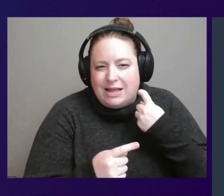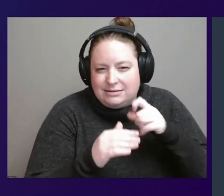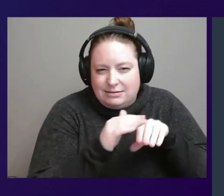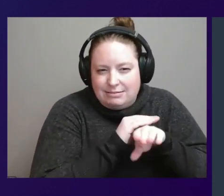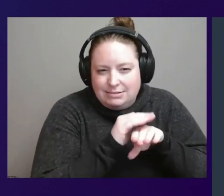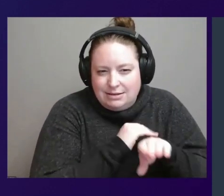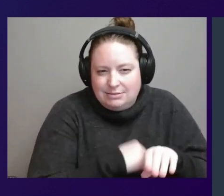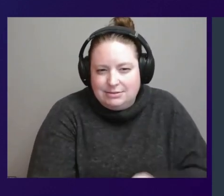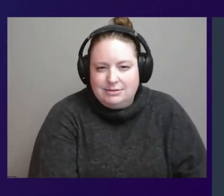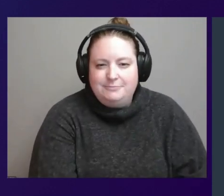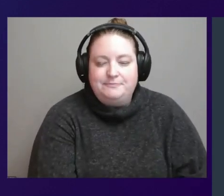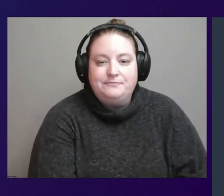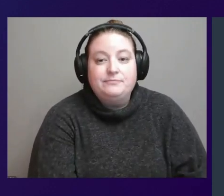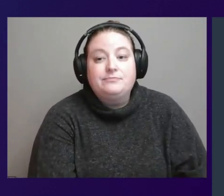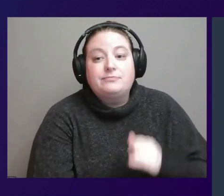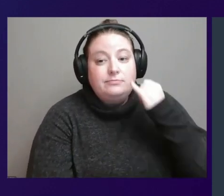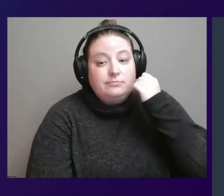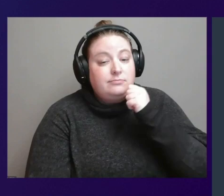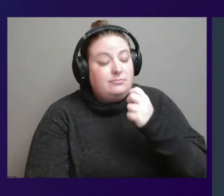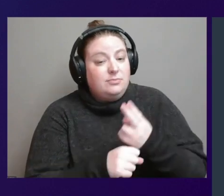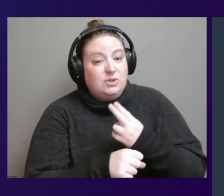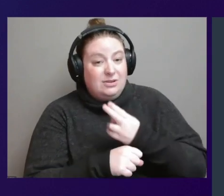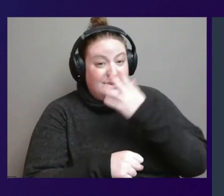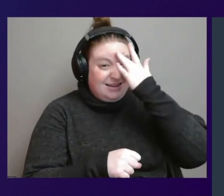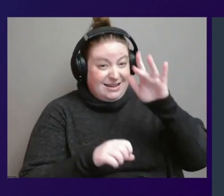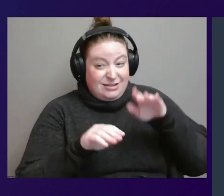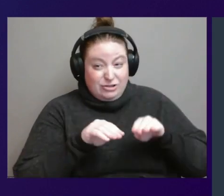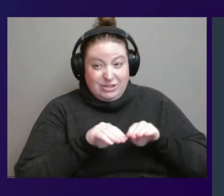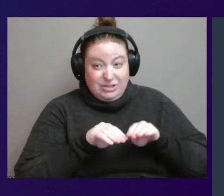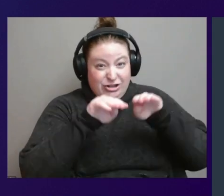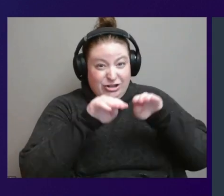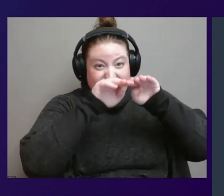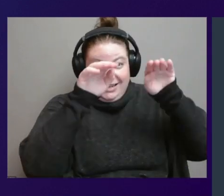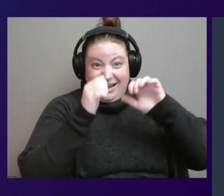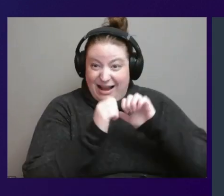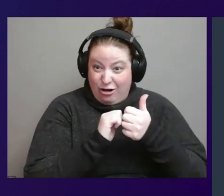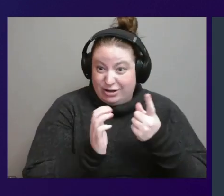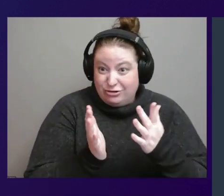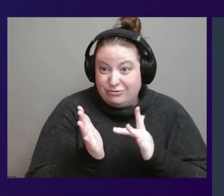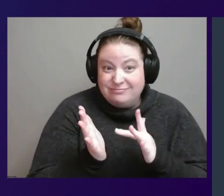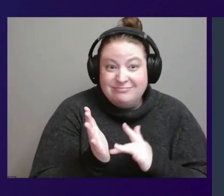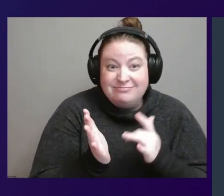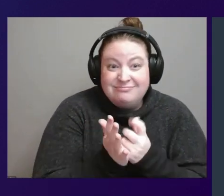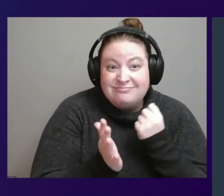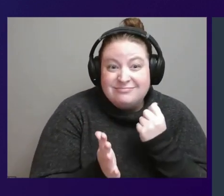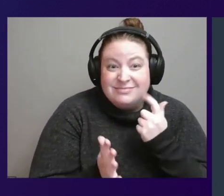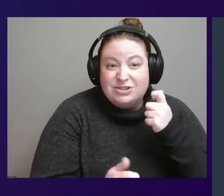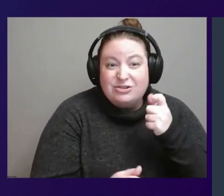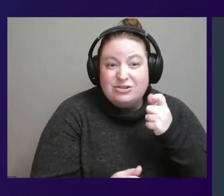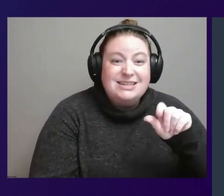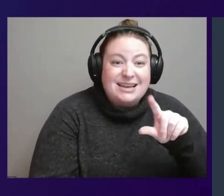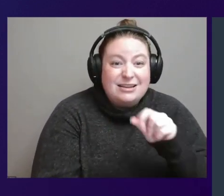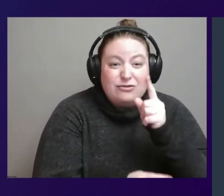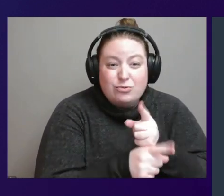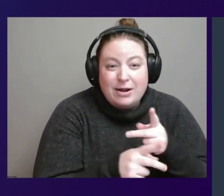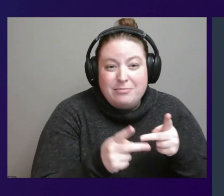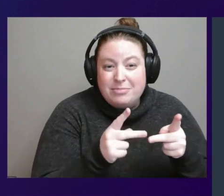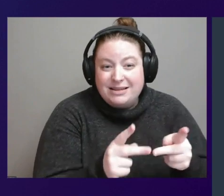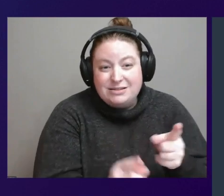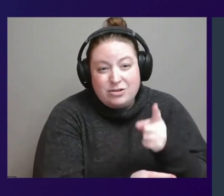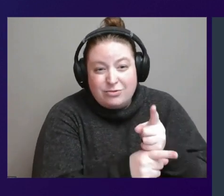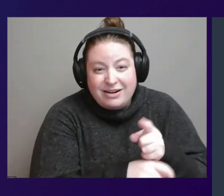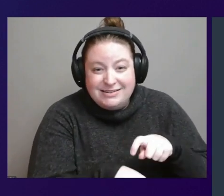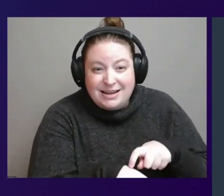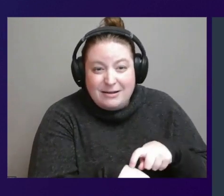If you're not using intelligent tiering, how do you take advantage of all these storage classes so your data is sitting in the right storage class at the right time? The answer is to